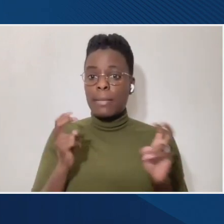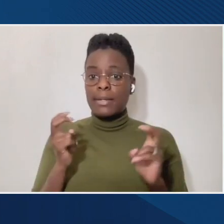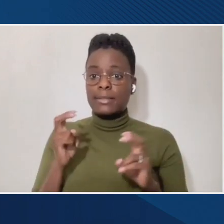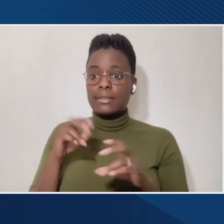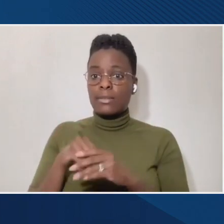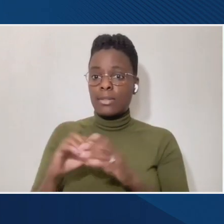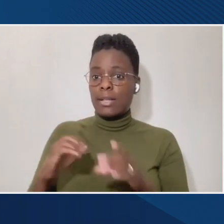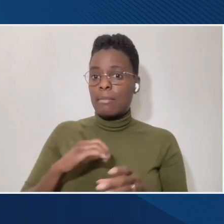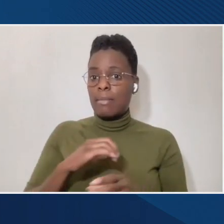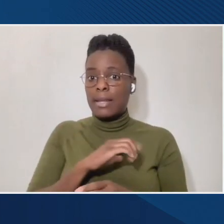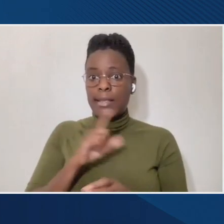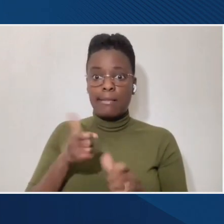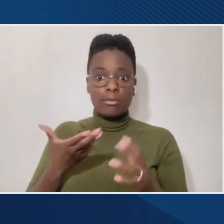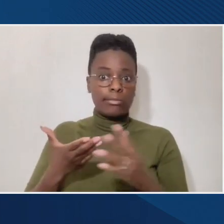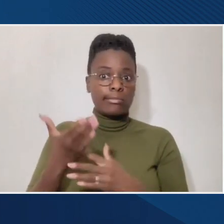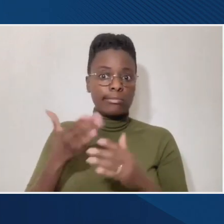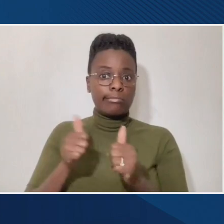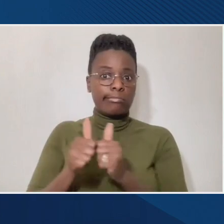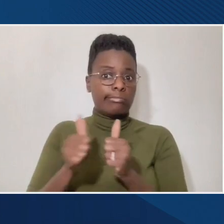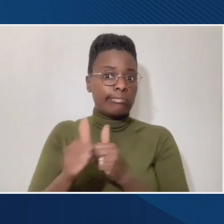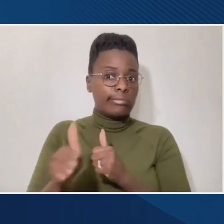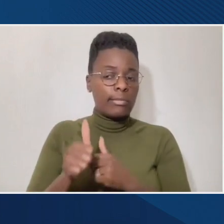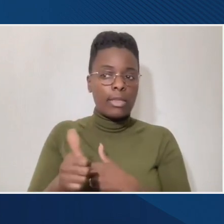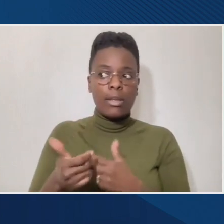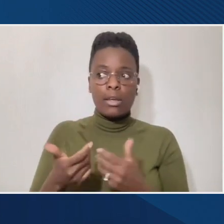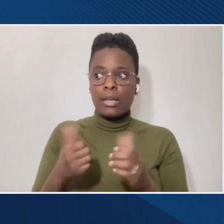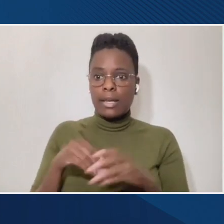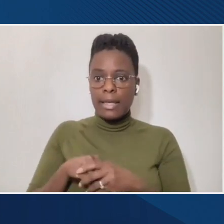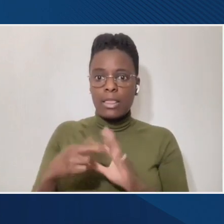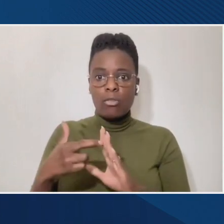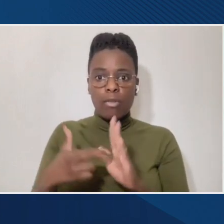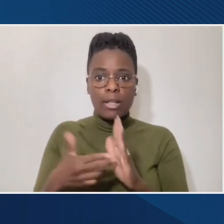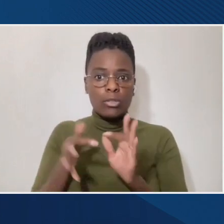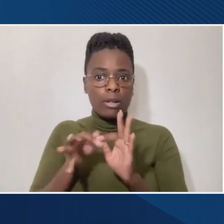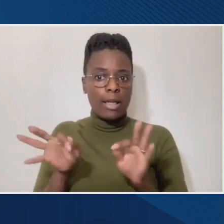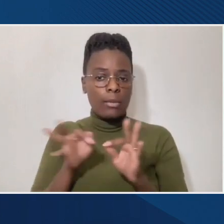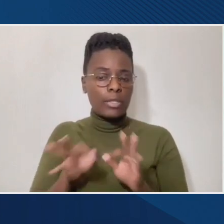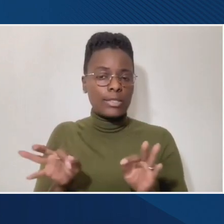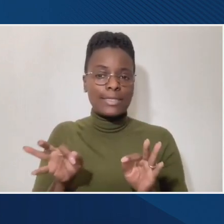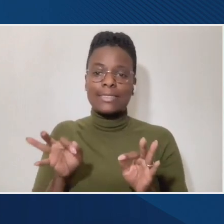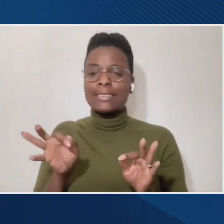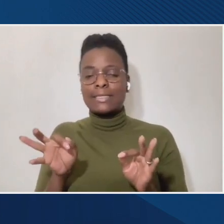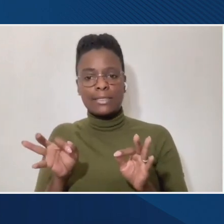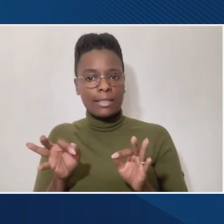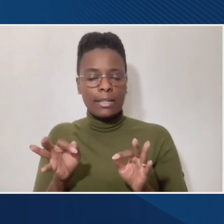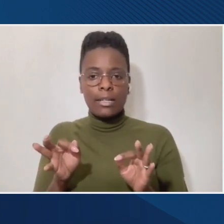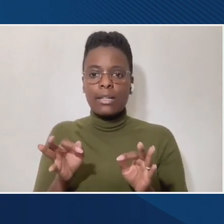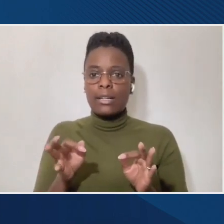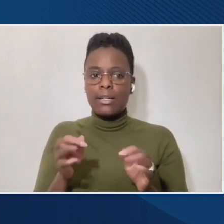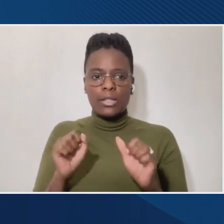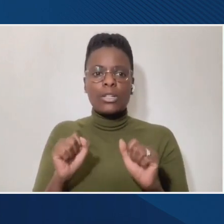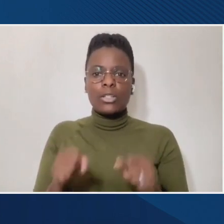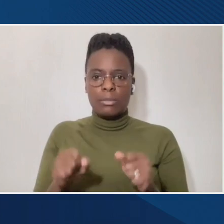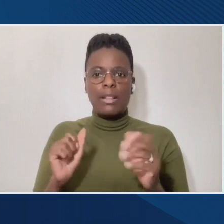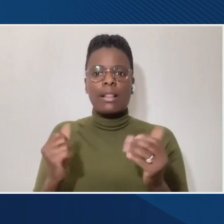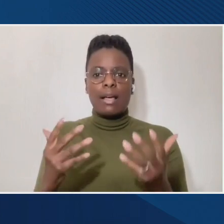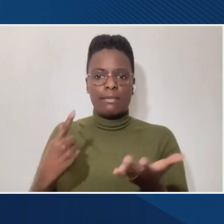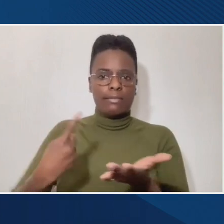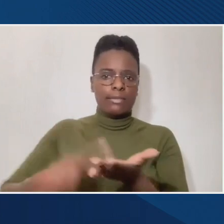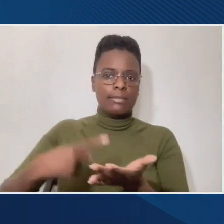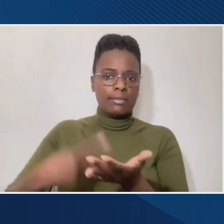what the department puts, well, we are required to, under the Administrative Procedures Act, to put rationale into what we call the preamble of the regulation. So,